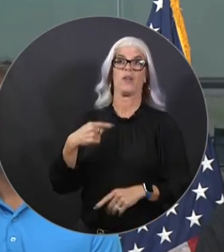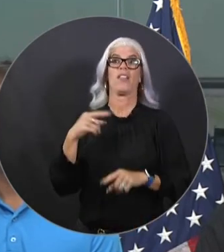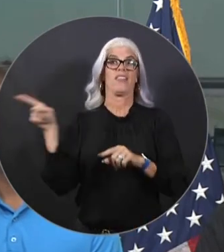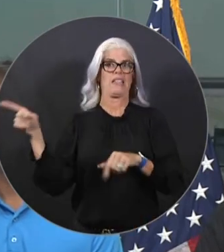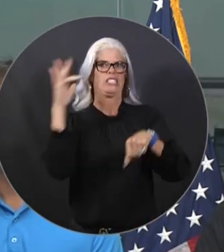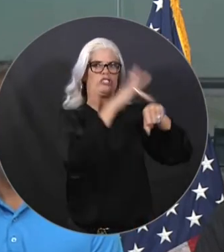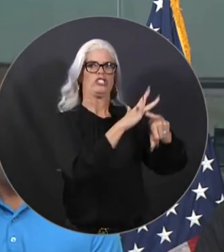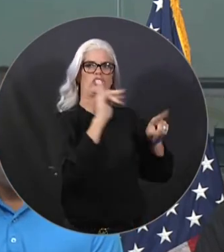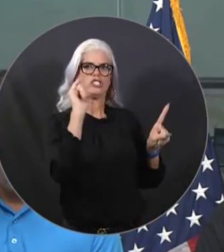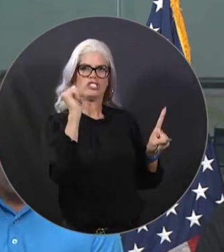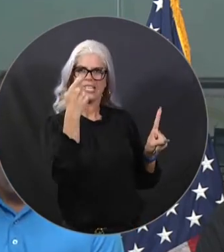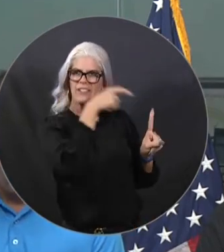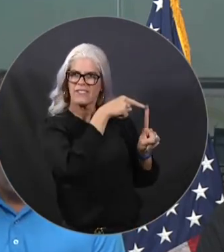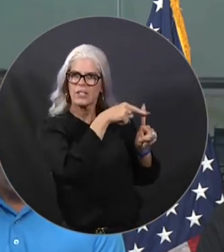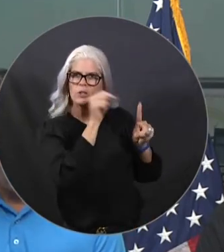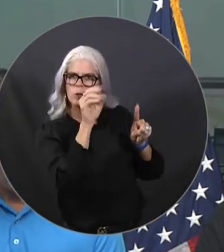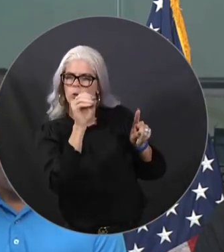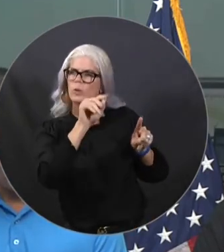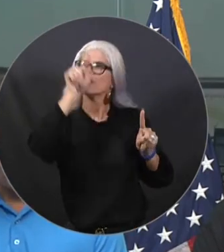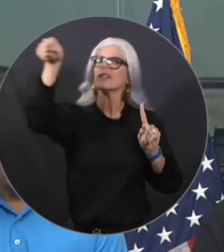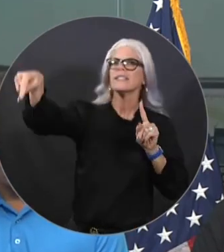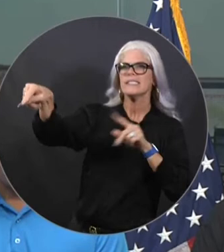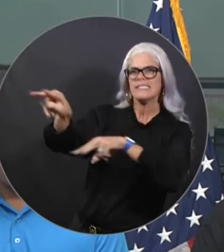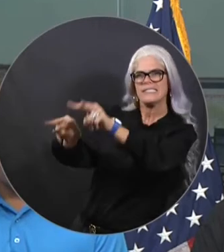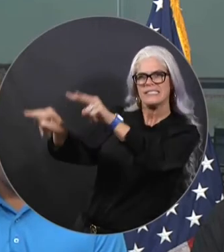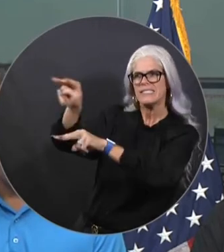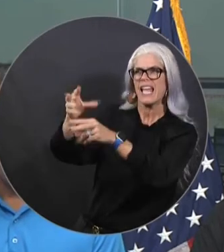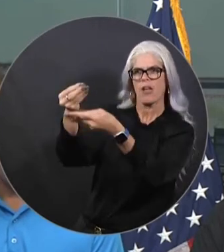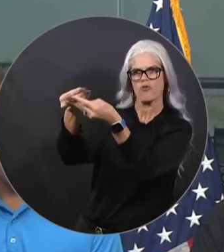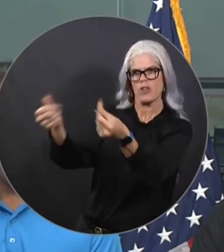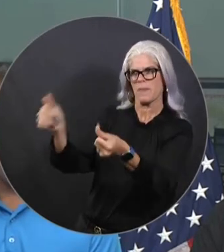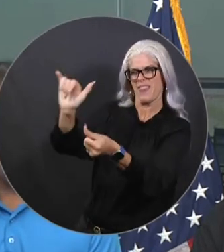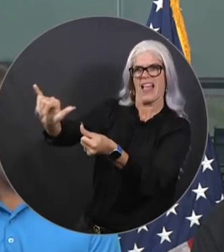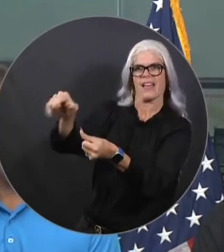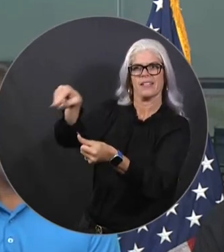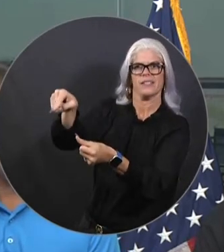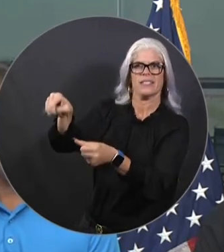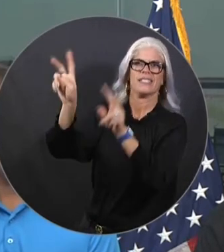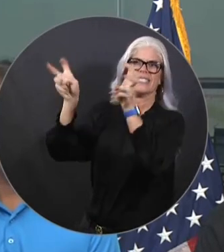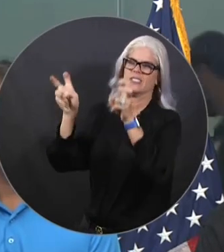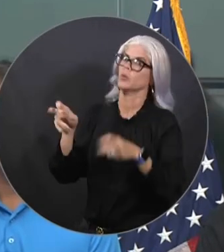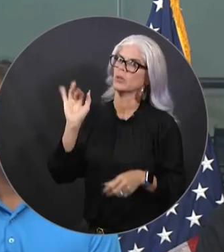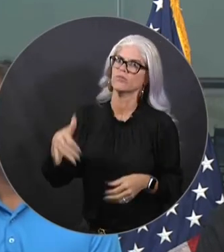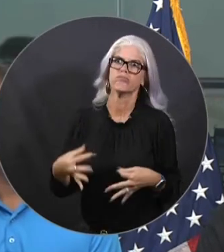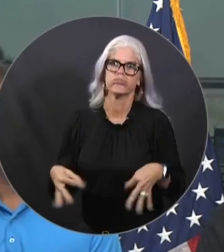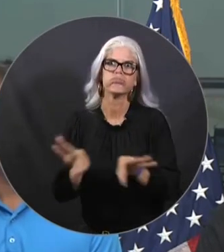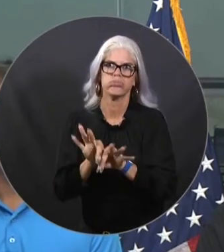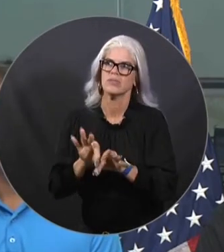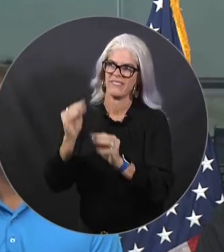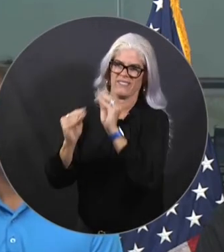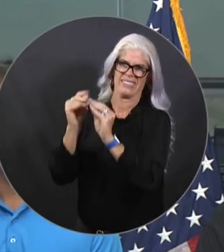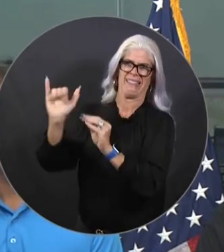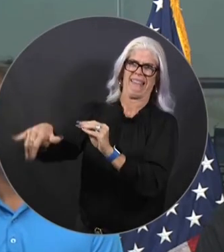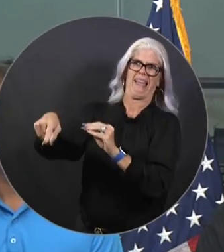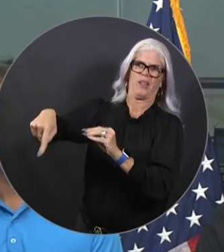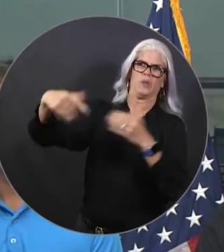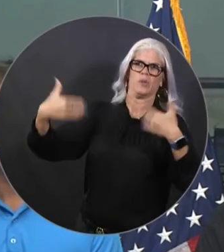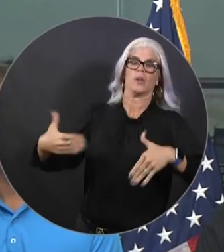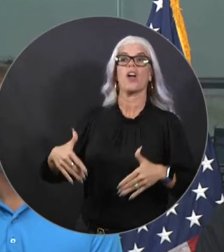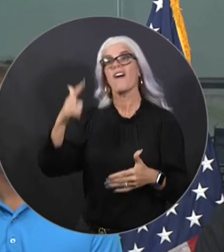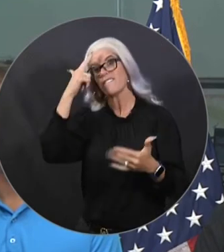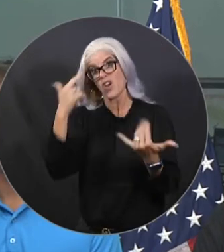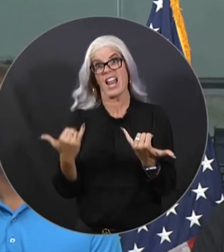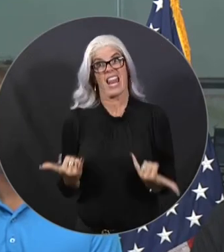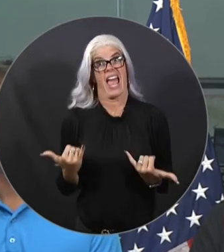be able to remedy that. But that's going to be something that's very, very important for the county to get fixed. In the meantime, we are assisting